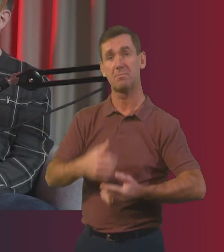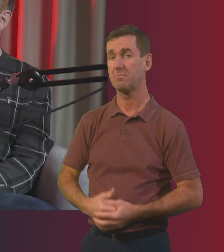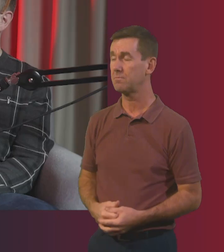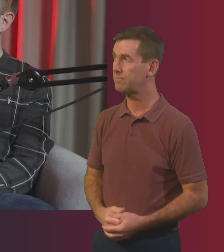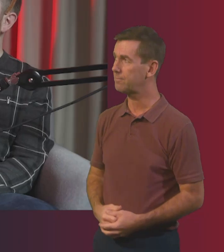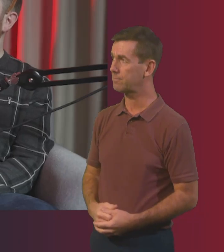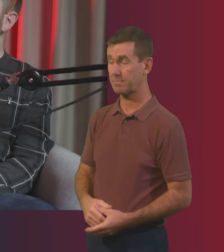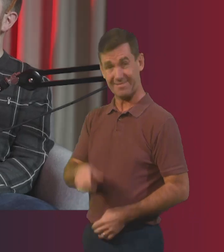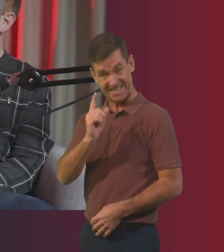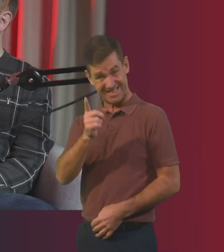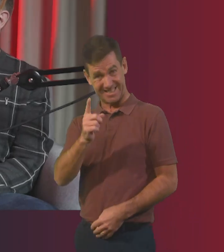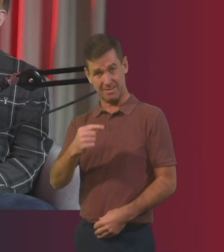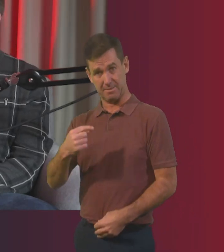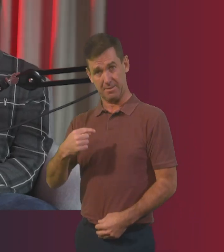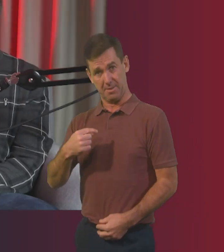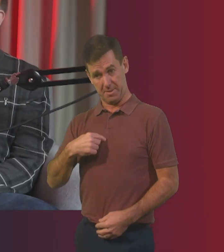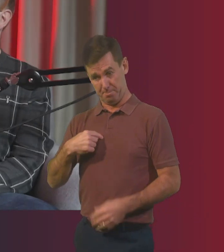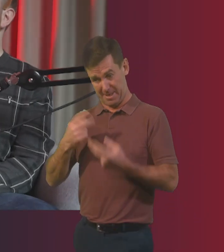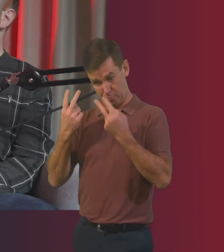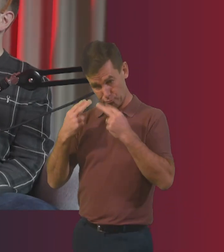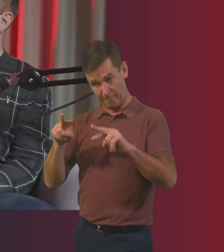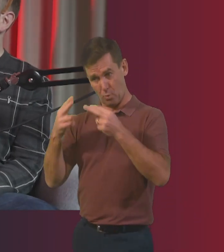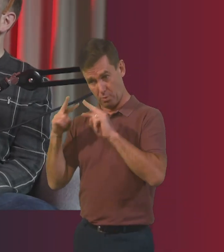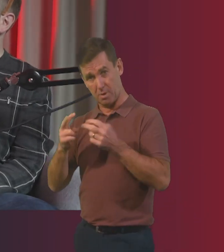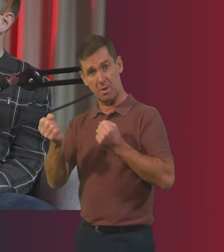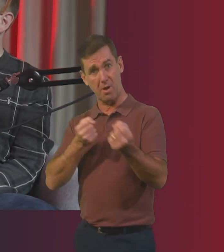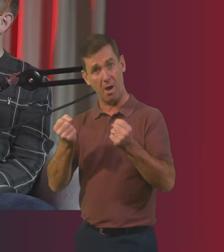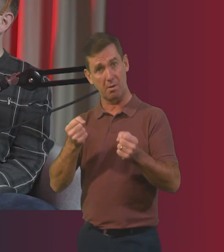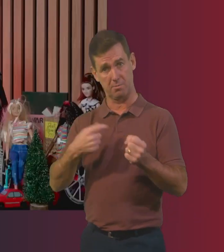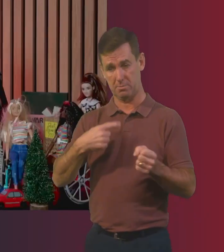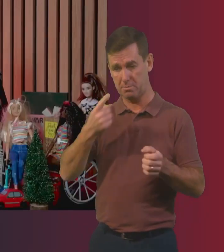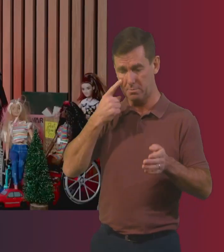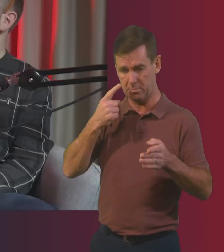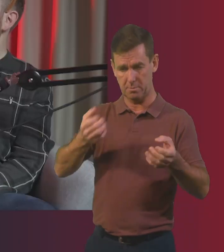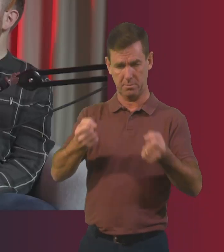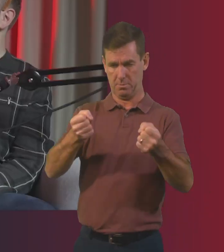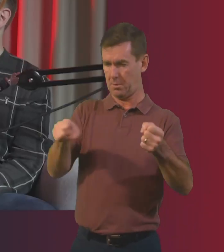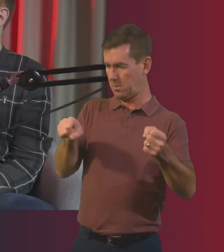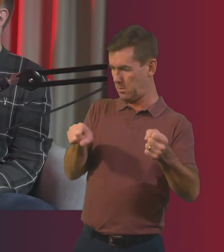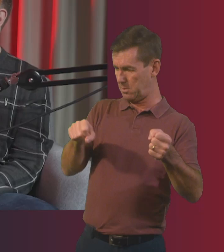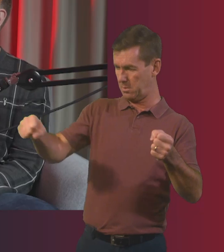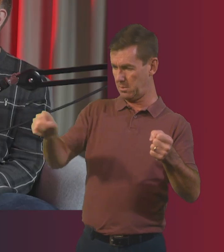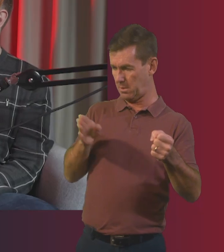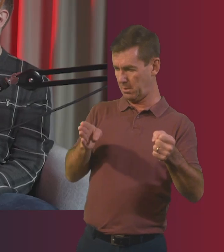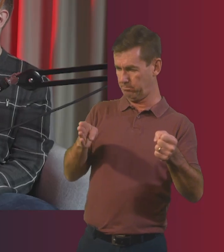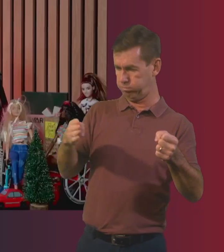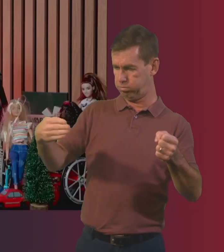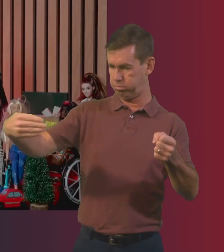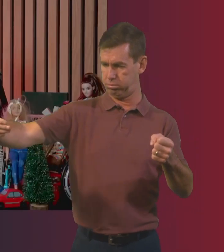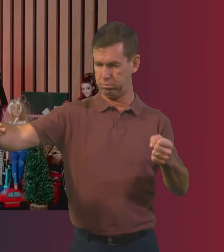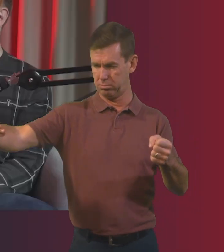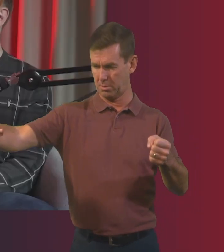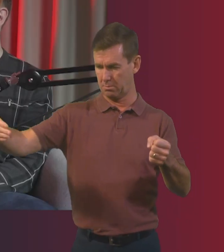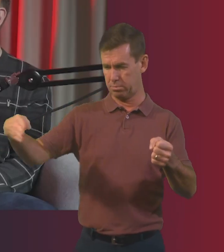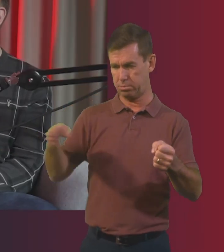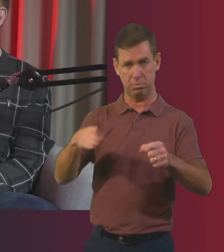things I do when I'm reviewing the cars for the Lifestyle magazine is I actually measure the angle that the doors open to, because there is actually quite a bit of difference, and it's